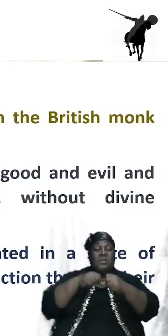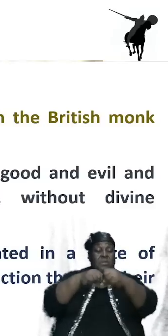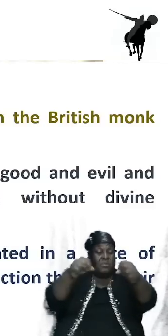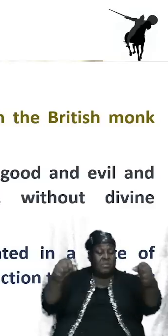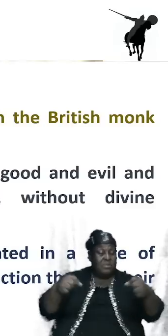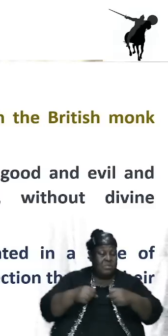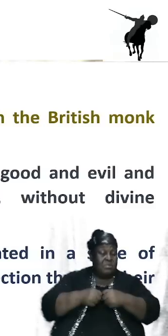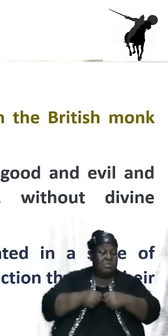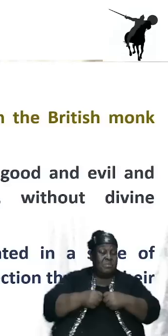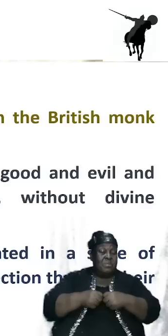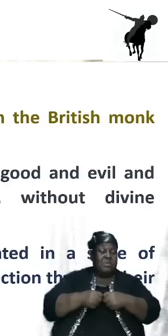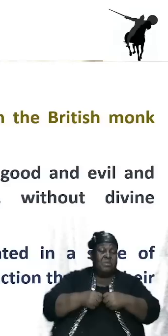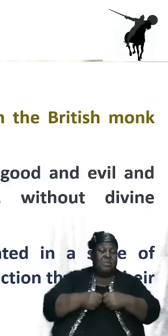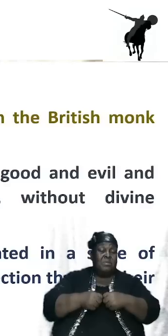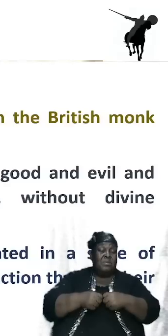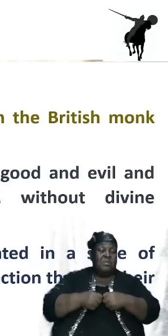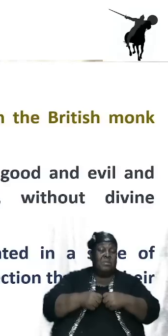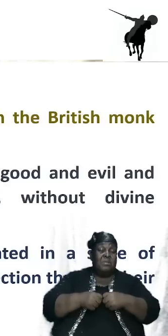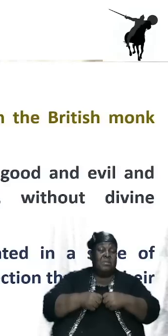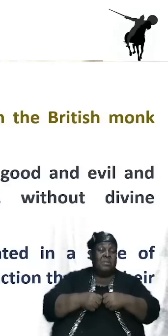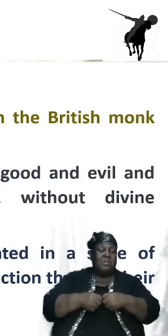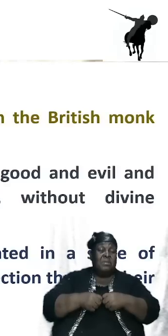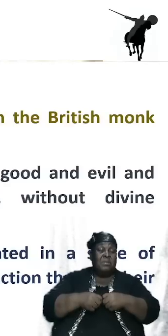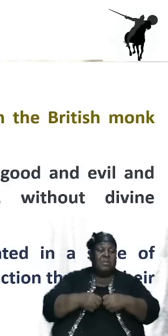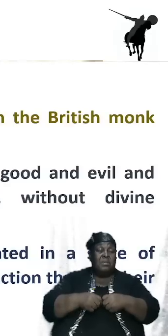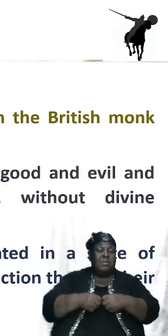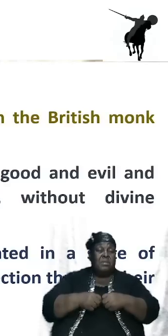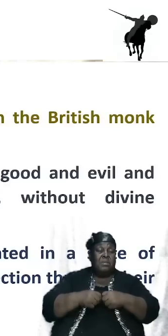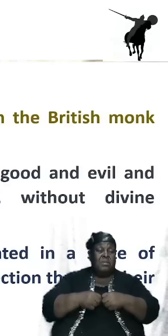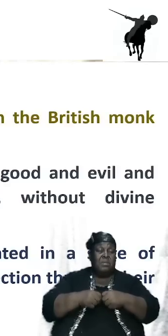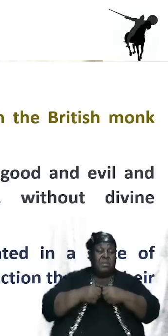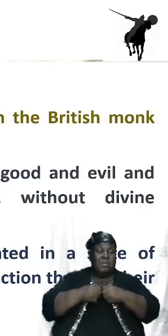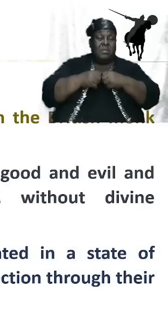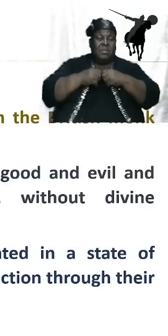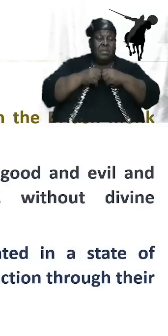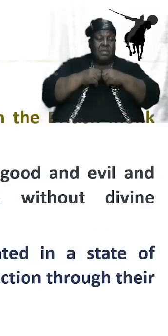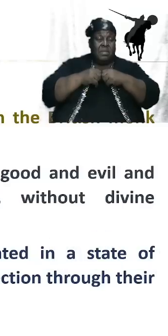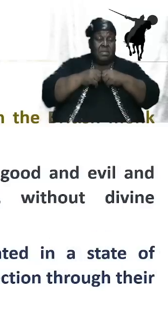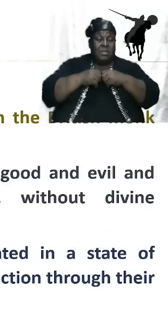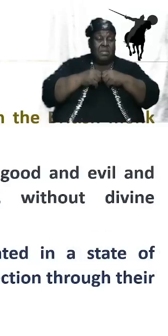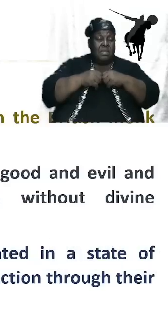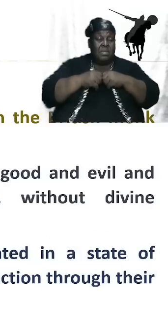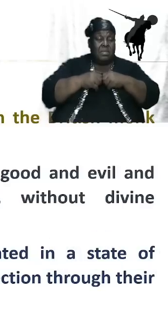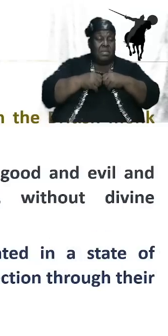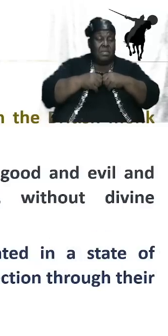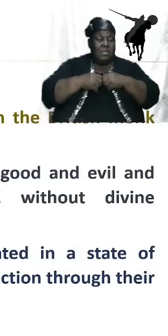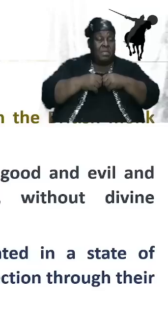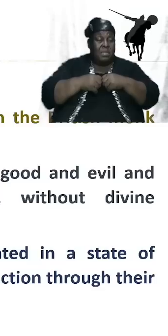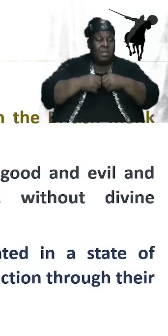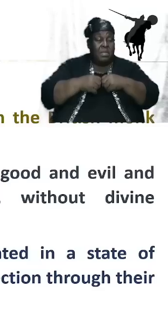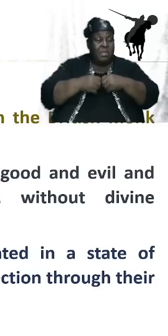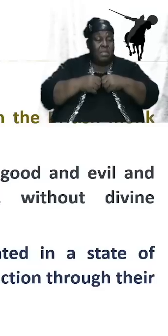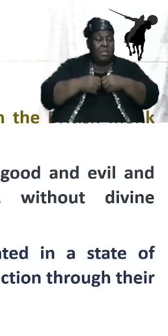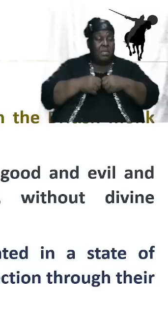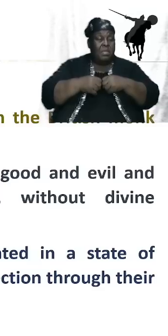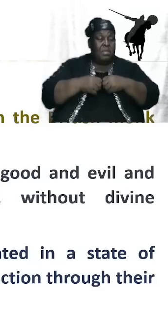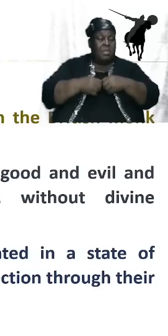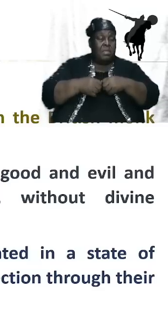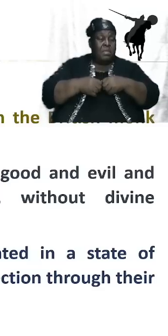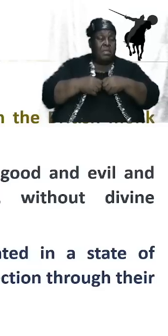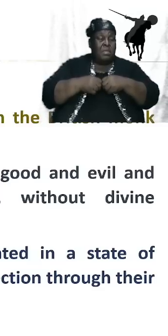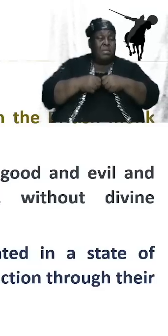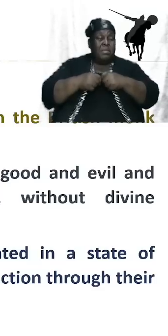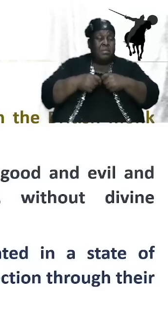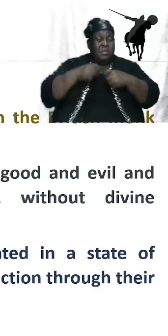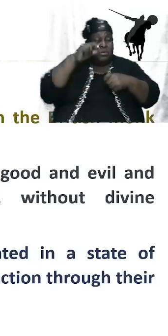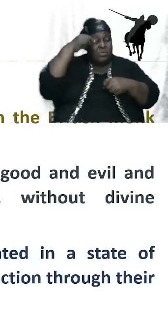in iniquity. And the only way that we can achieve salvation is through the grace of